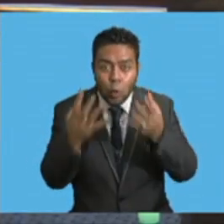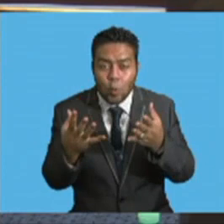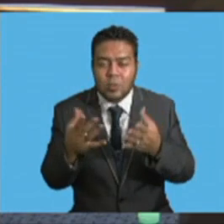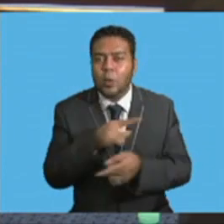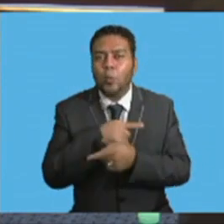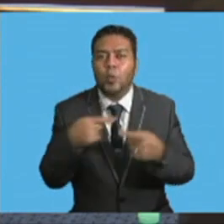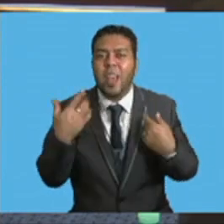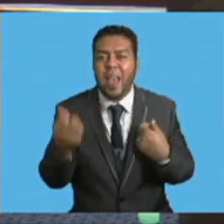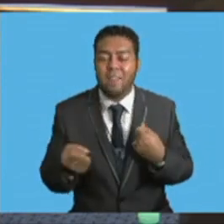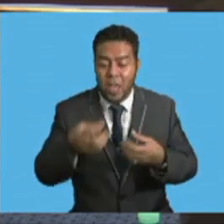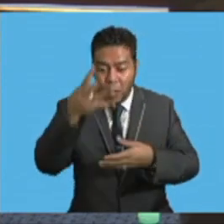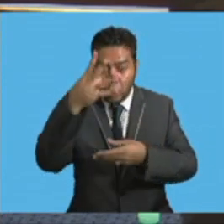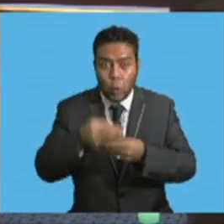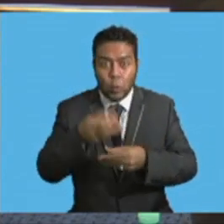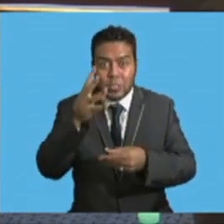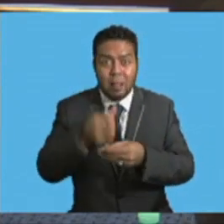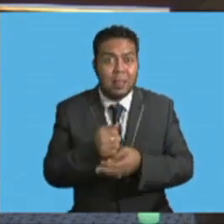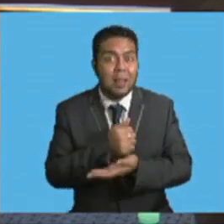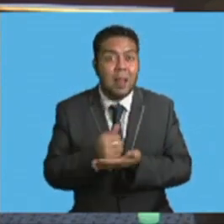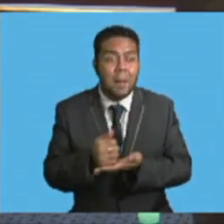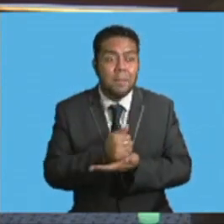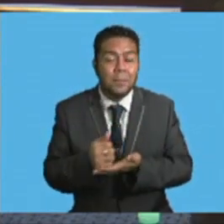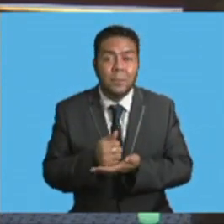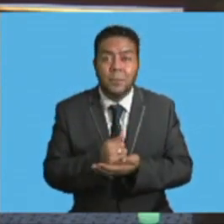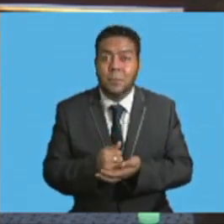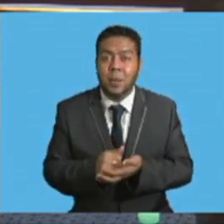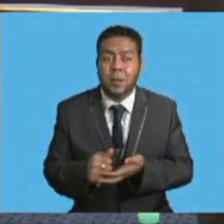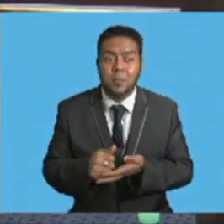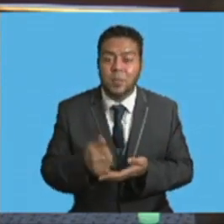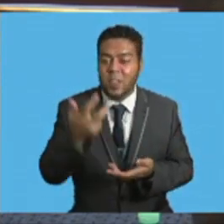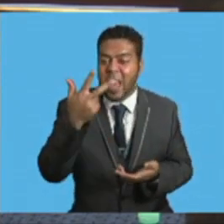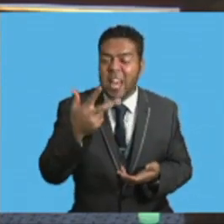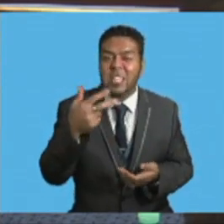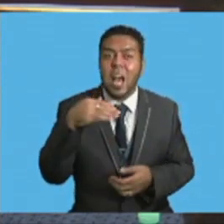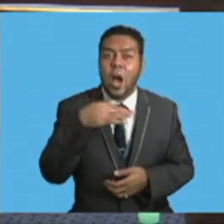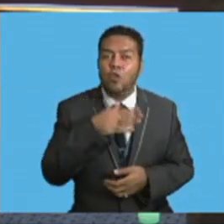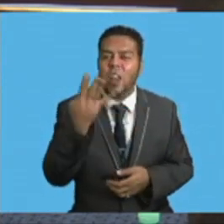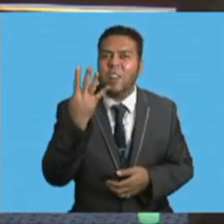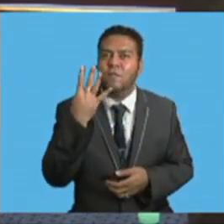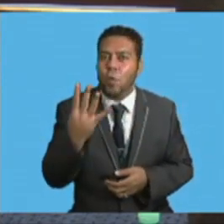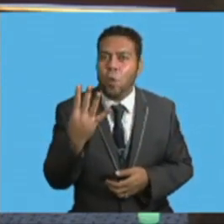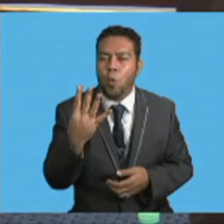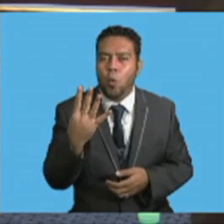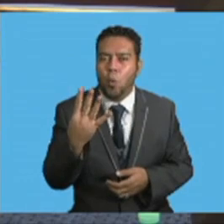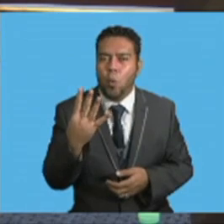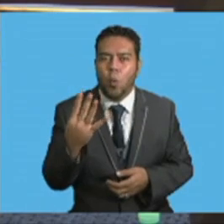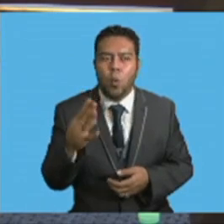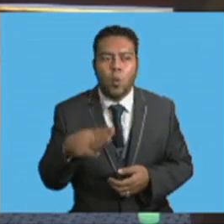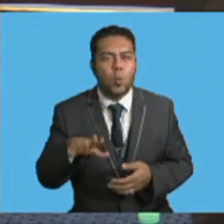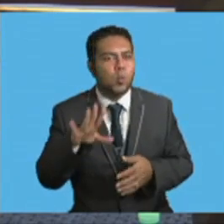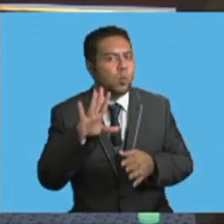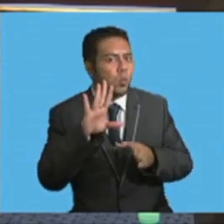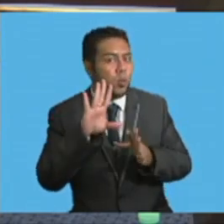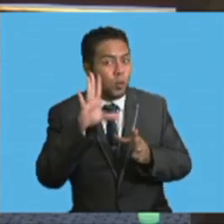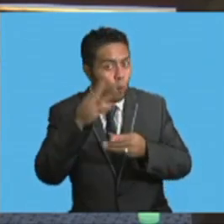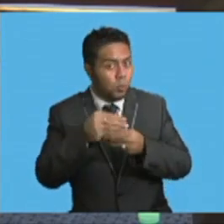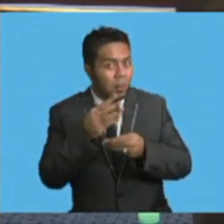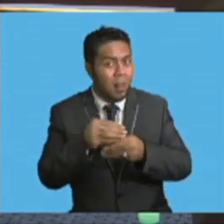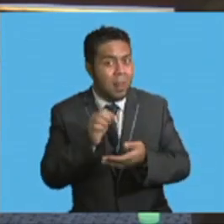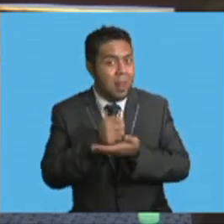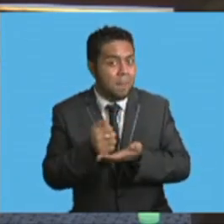we have a total number of filled positions at 804. The total number of